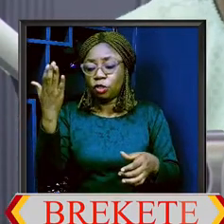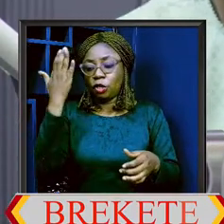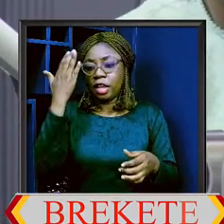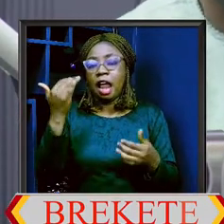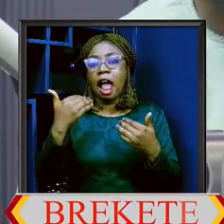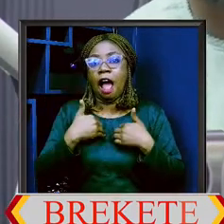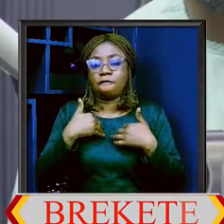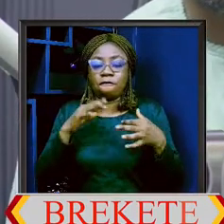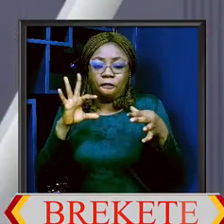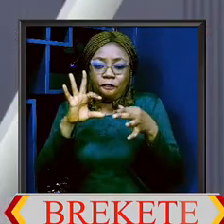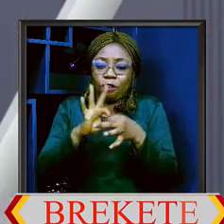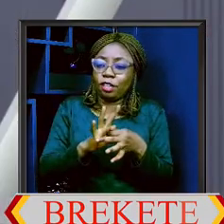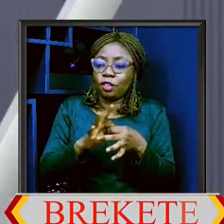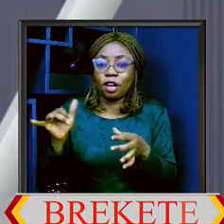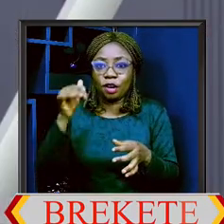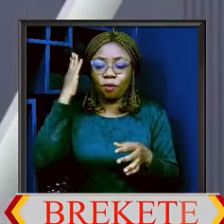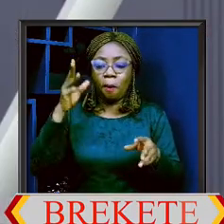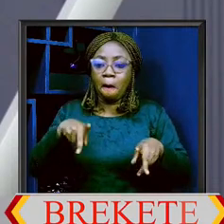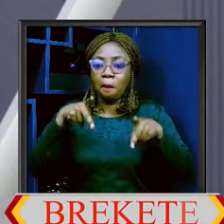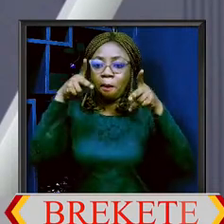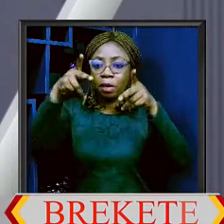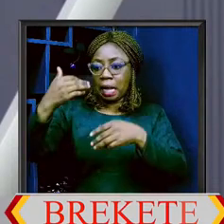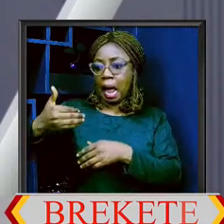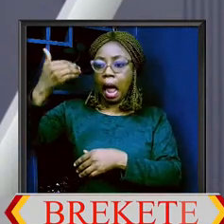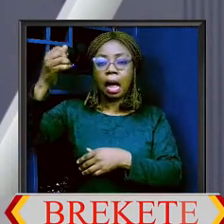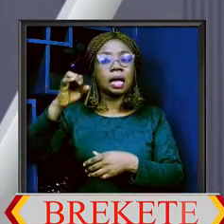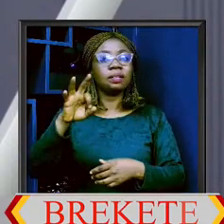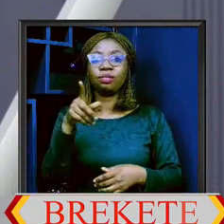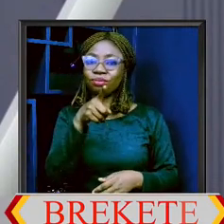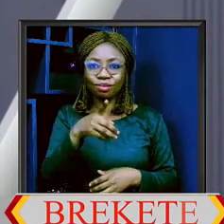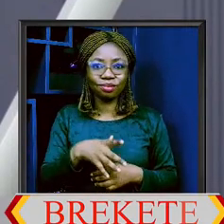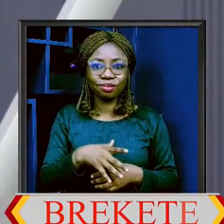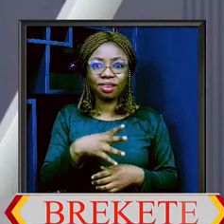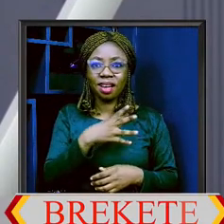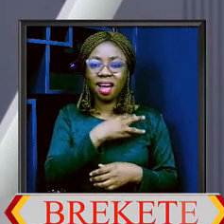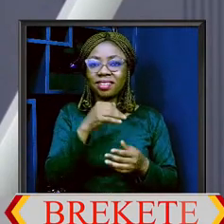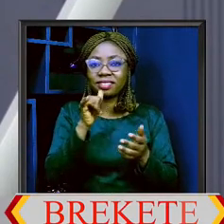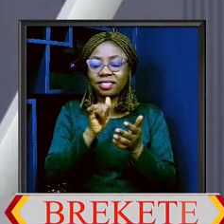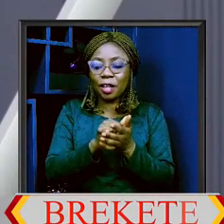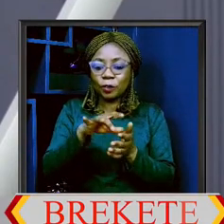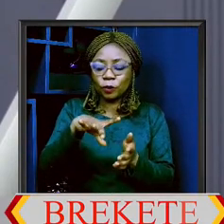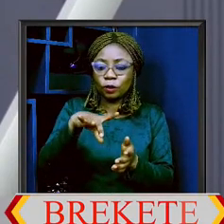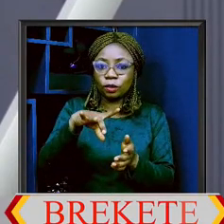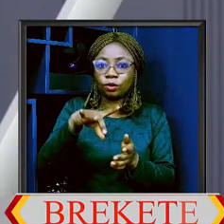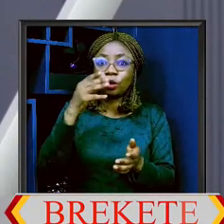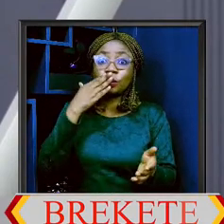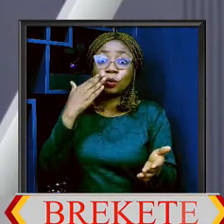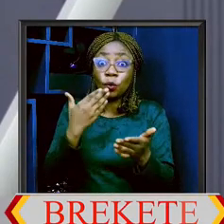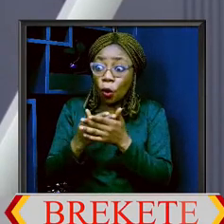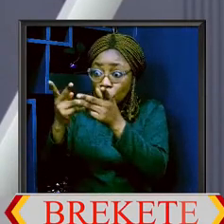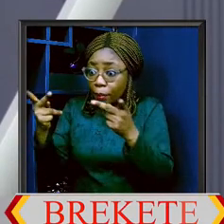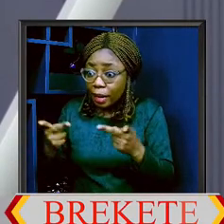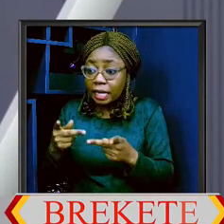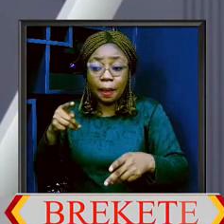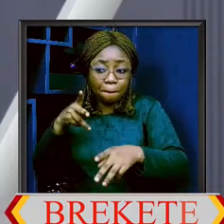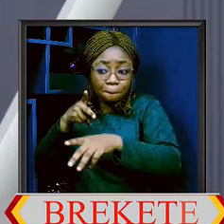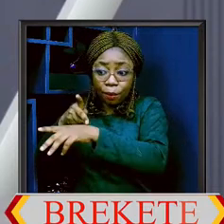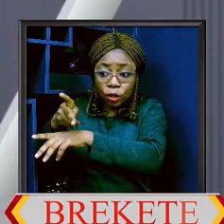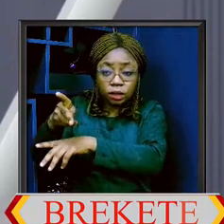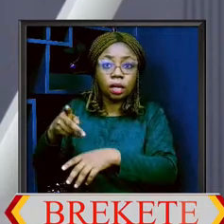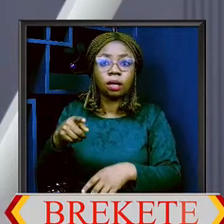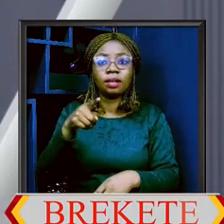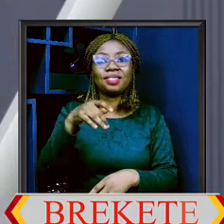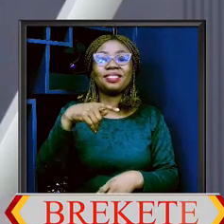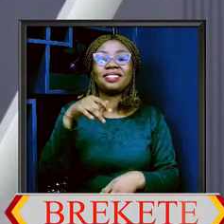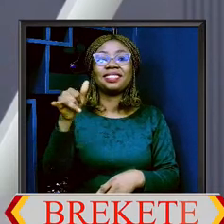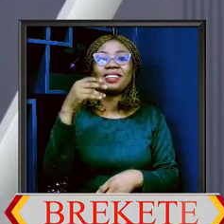get connection they go promote him ahead of you and I Choice location they post to now you